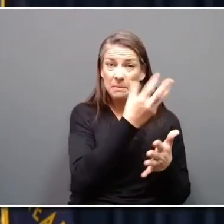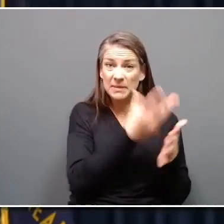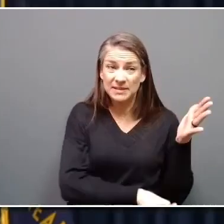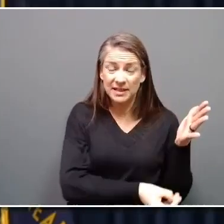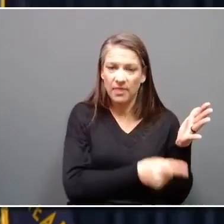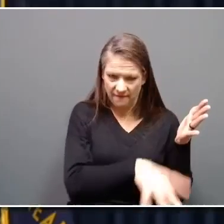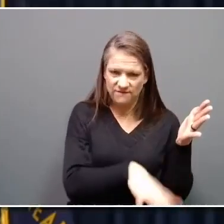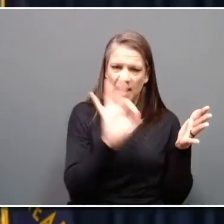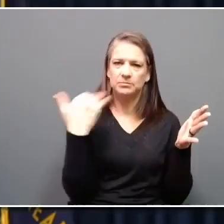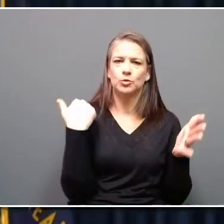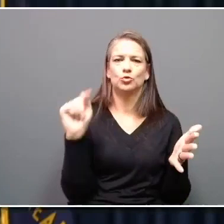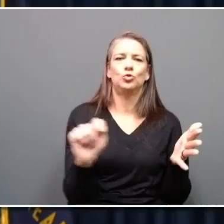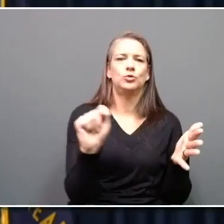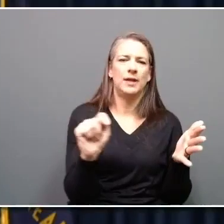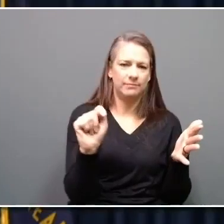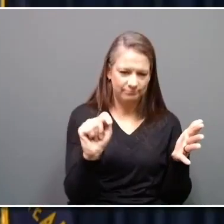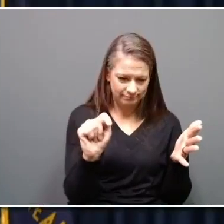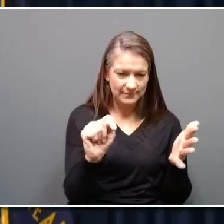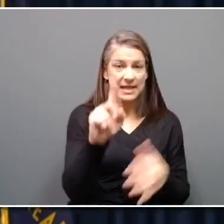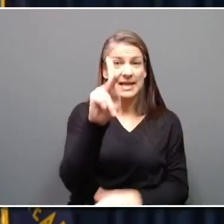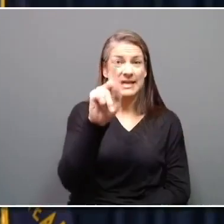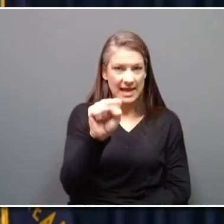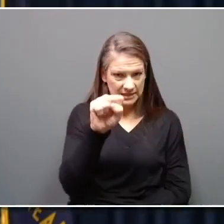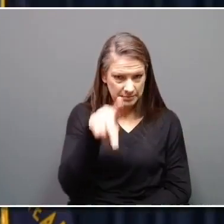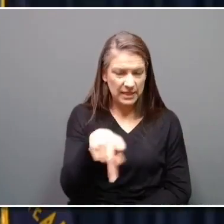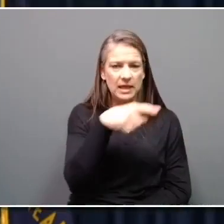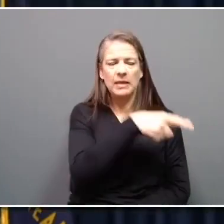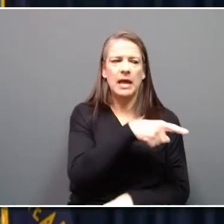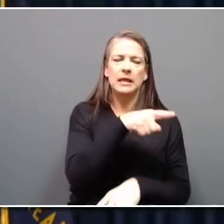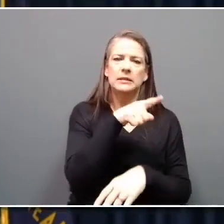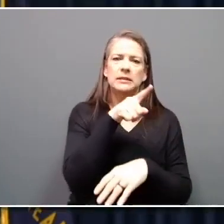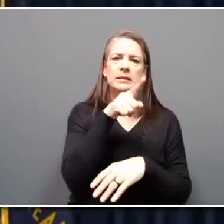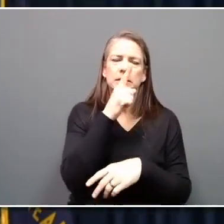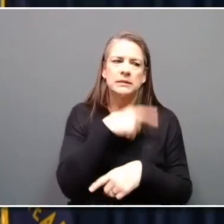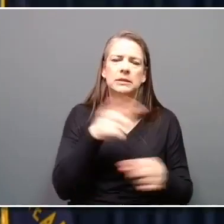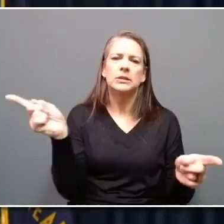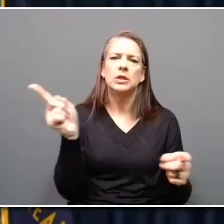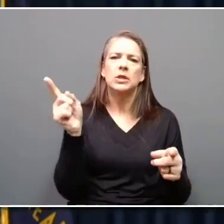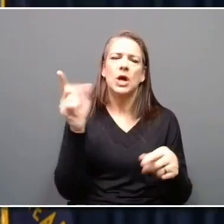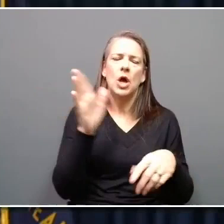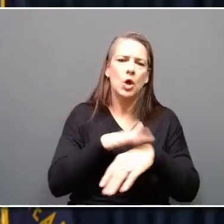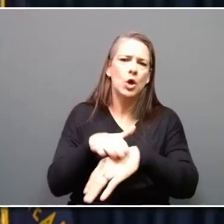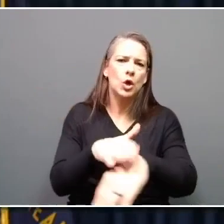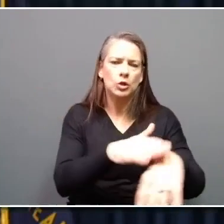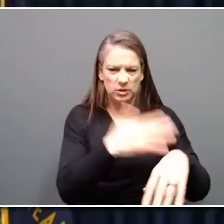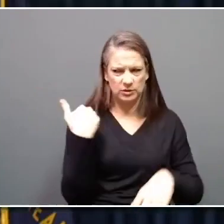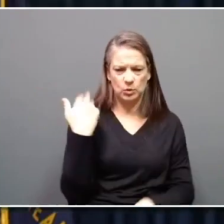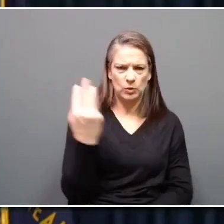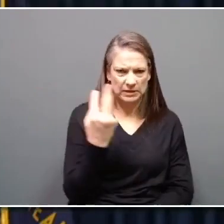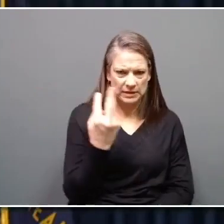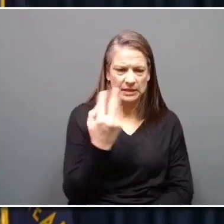Tuesday. KSP had issued a golden alert for Mr. Dale on Monday at the request of park rangers. And by